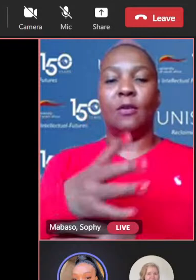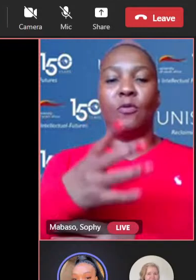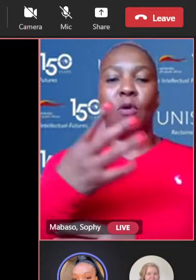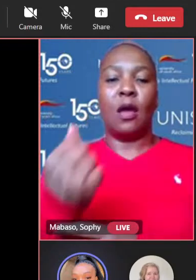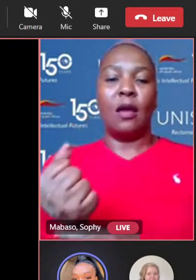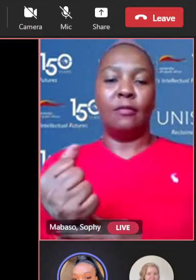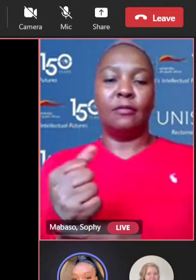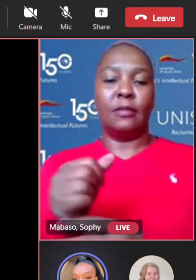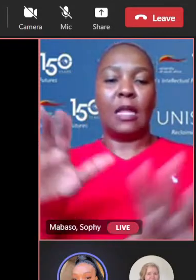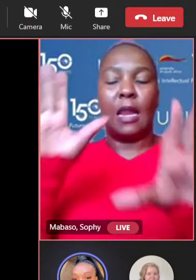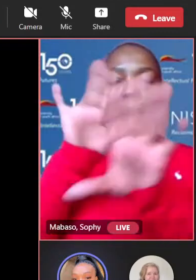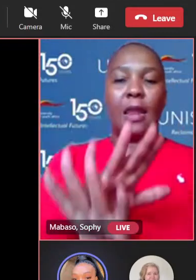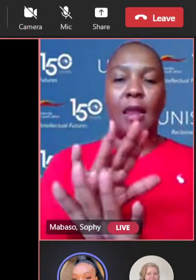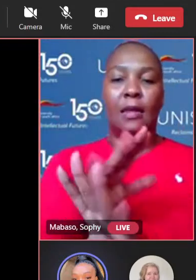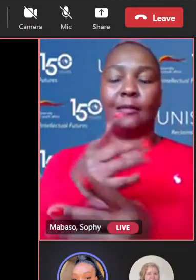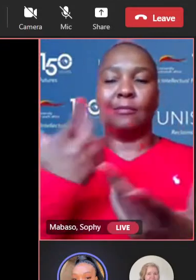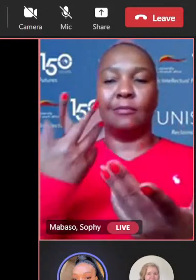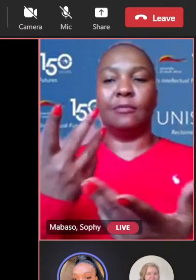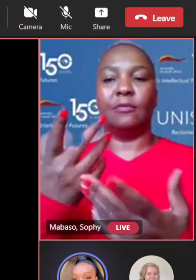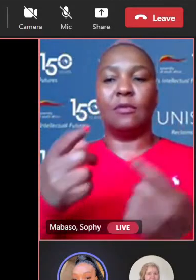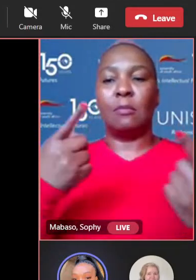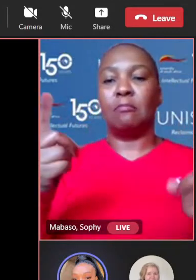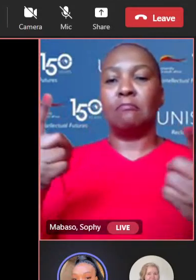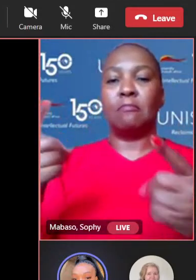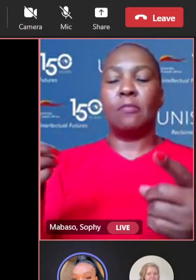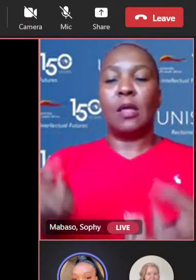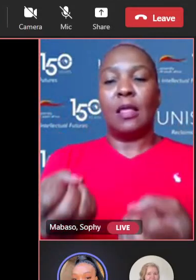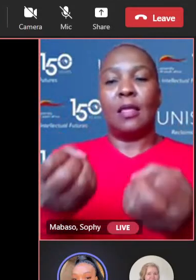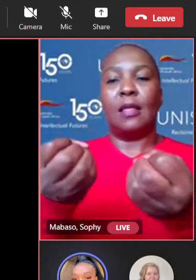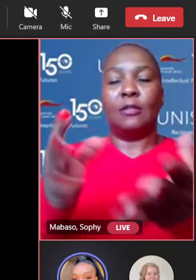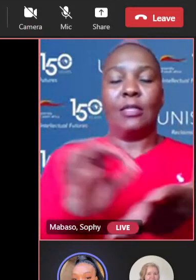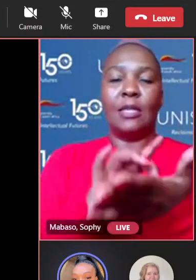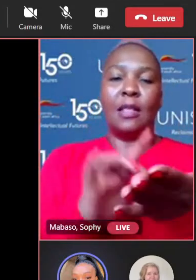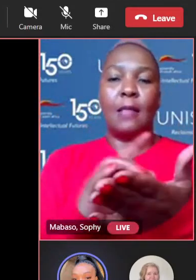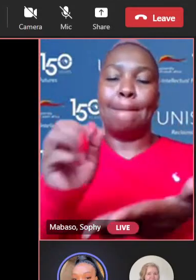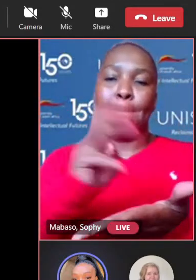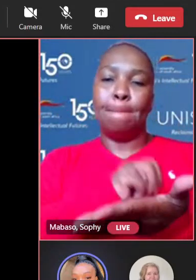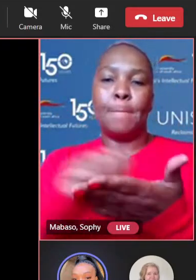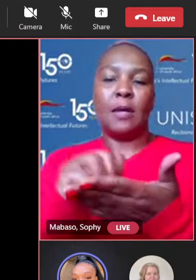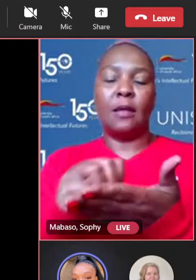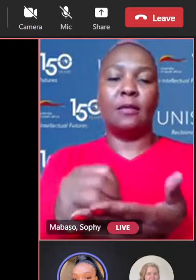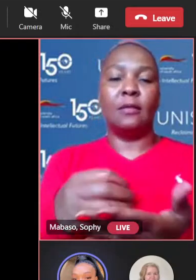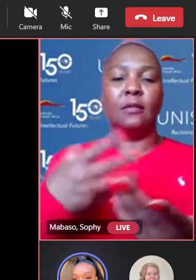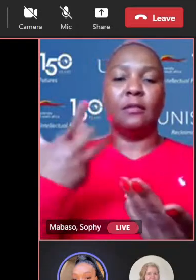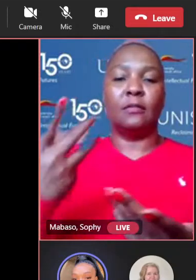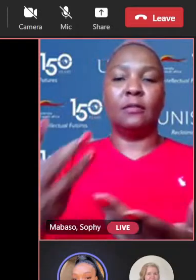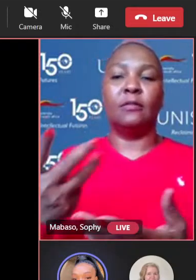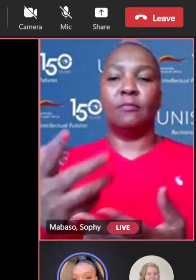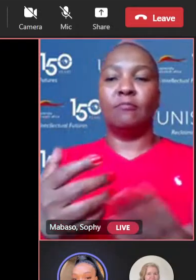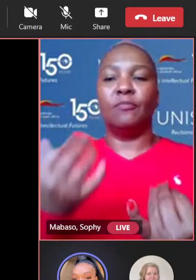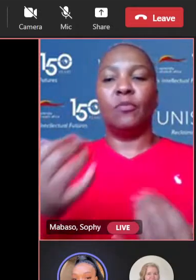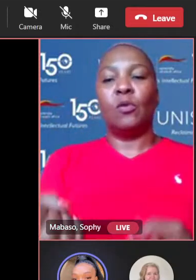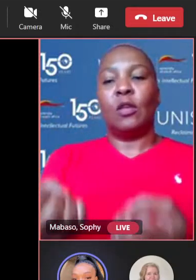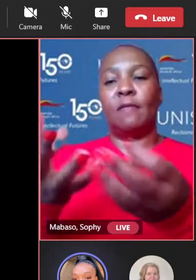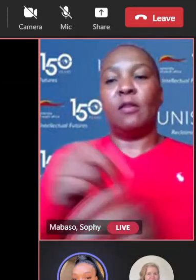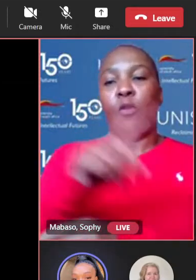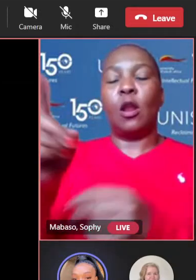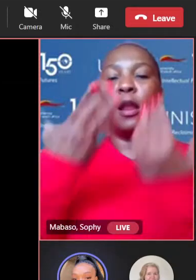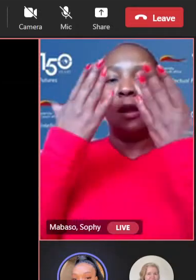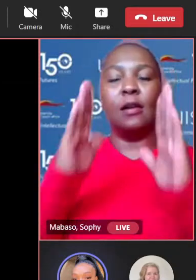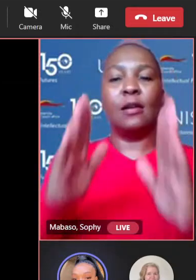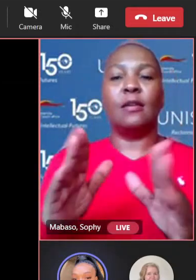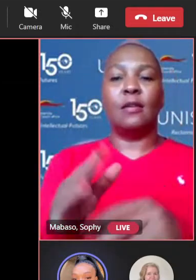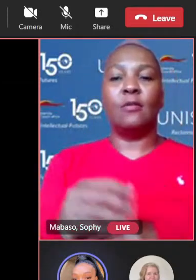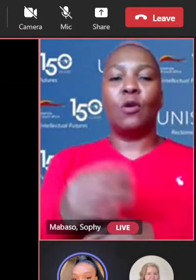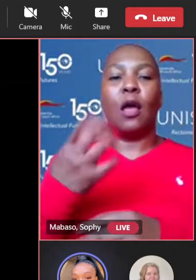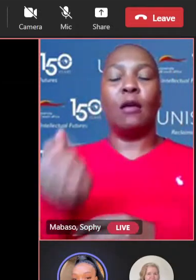the hours that are allocated to the centers monthly. We have the hours that are allocated to students. We have the